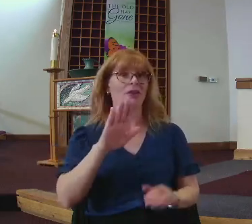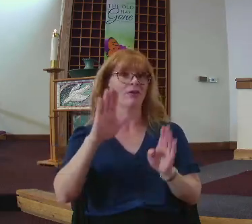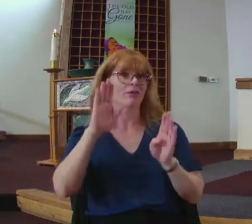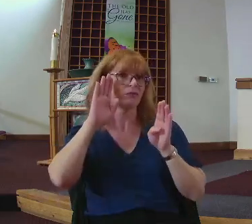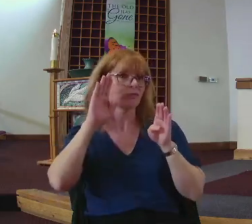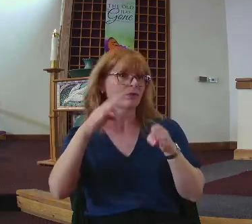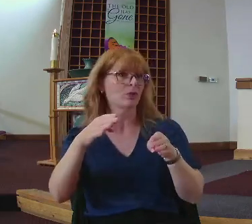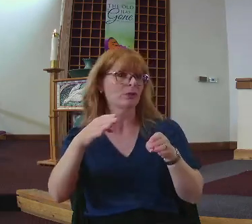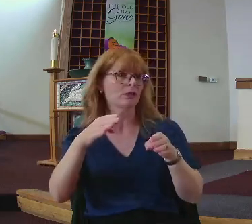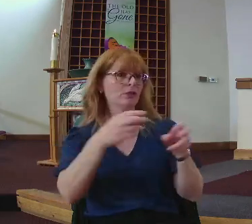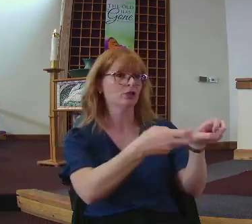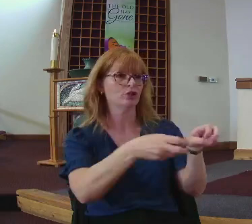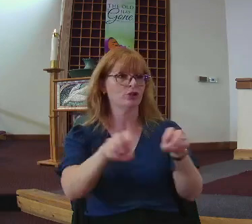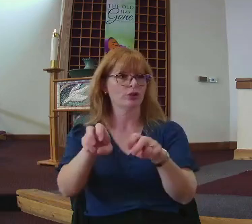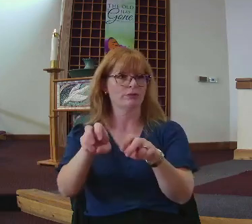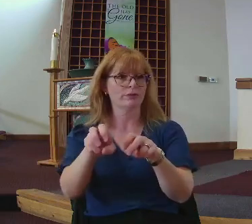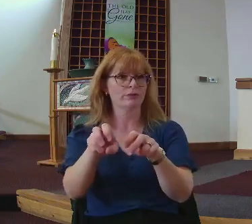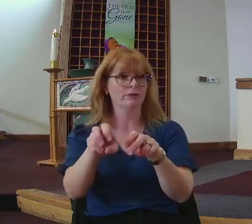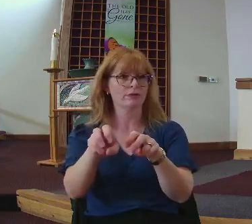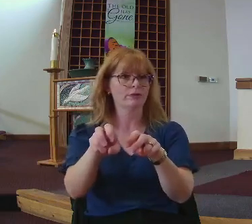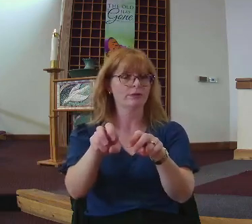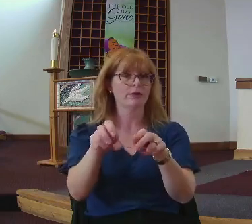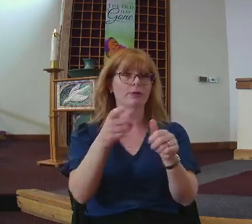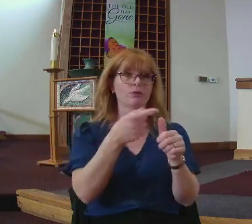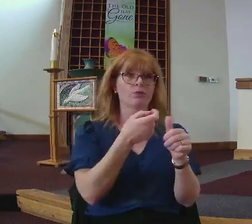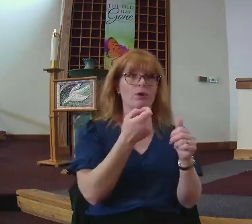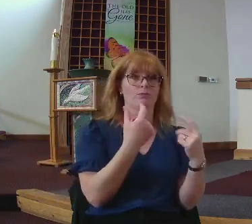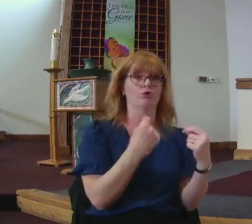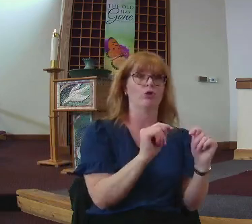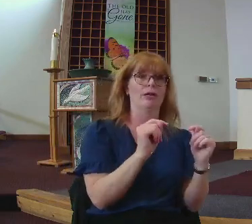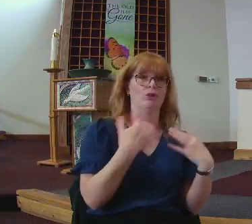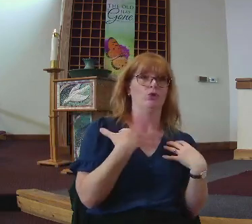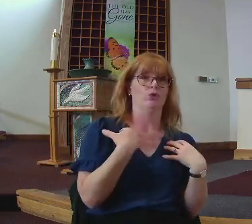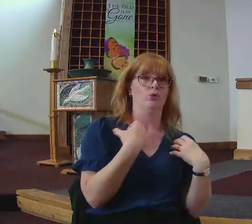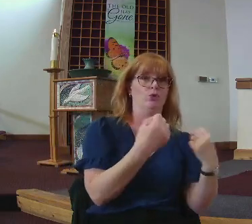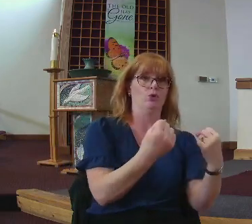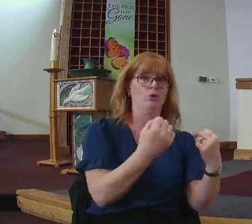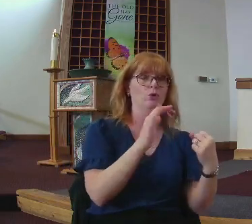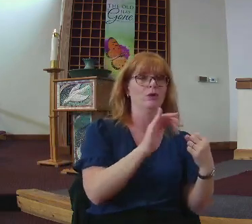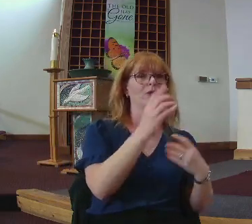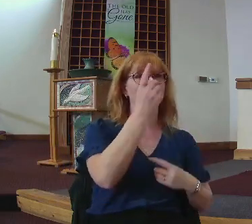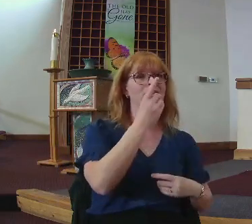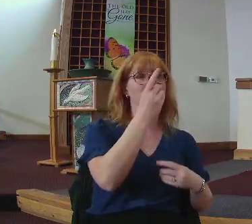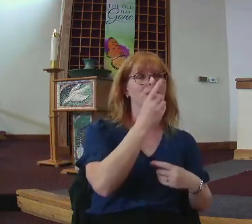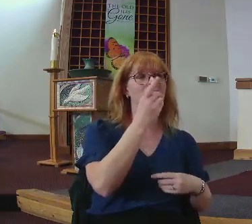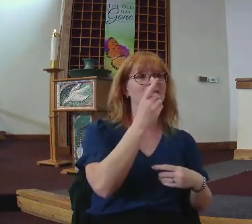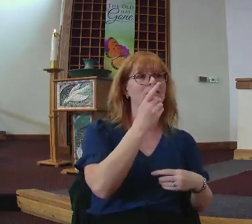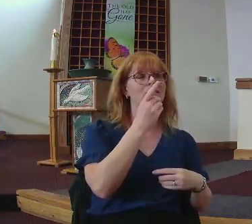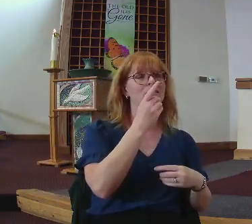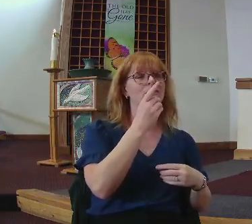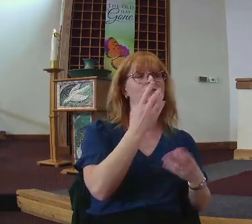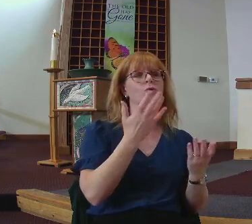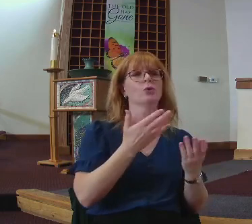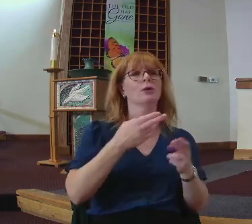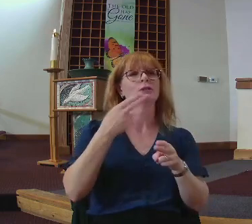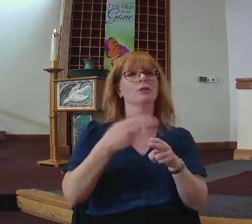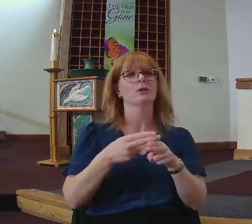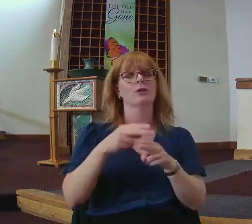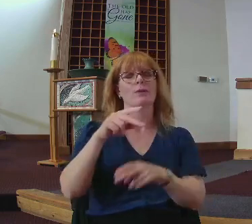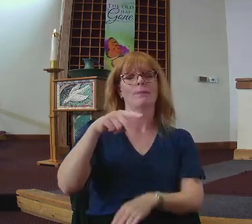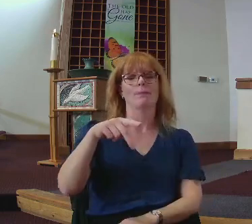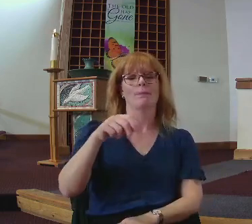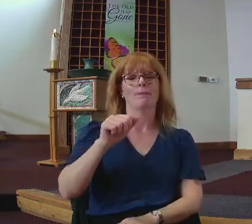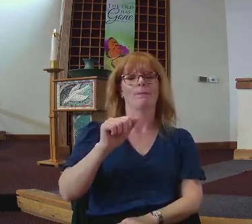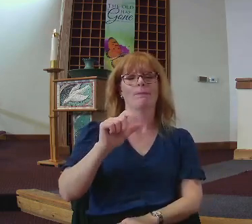shifts. It shifts from trying to cure a disease to what is known as palliative